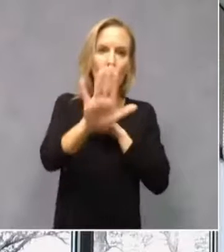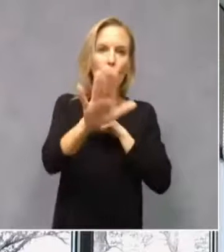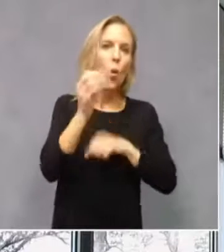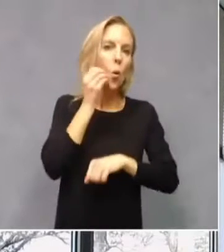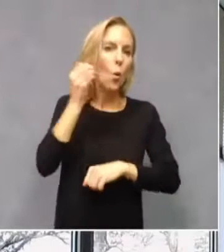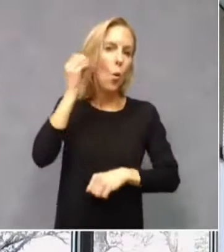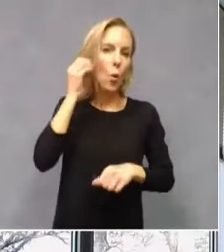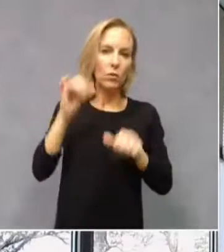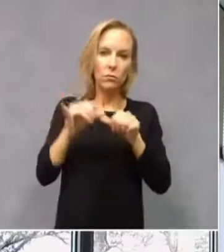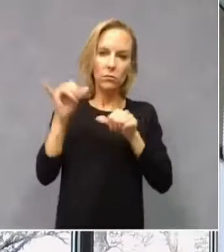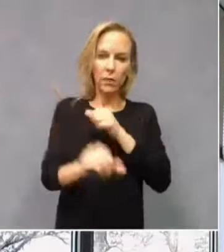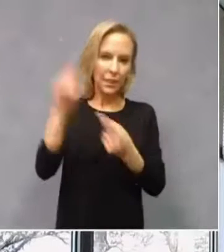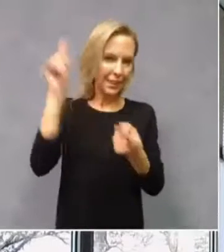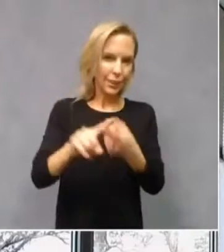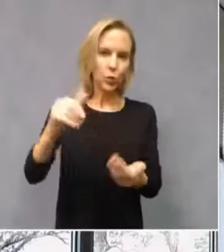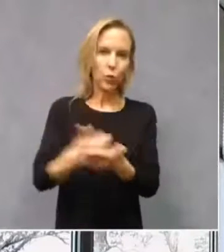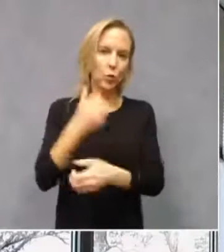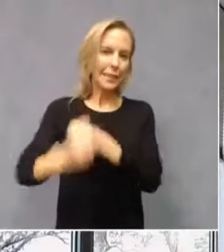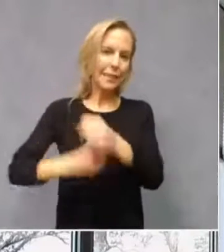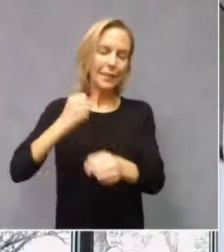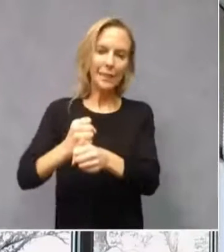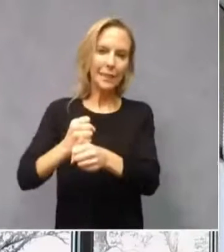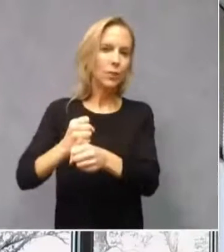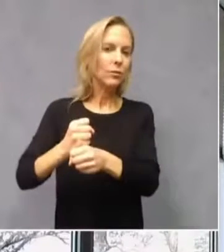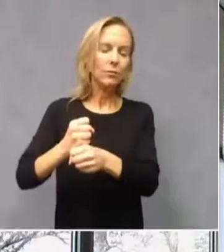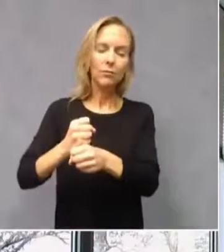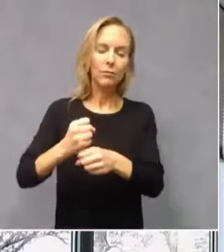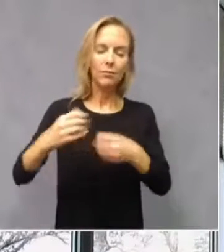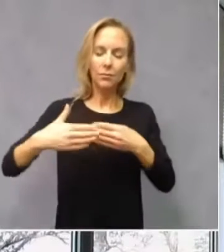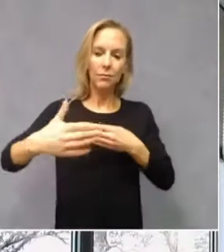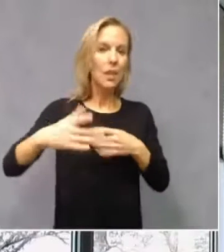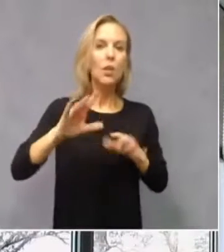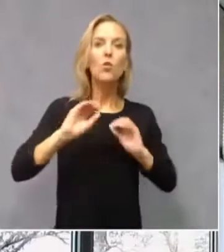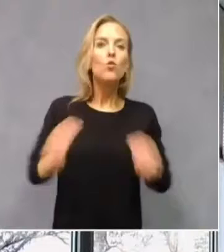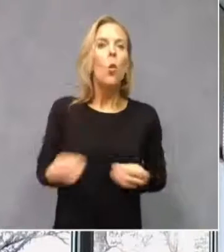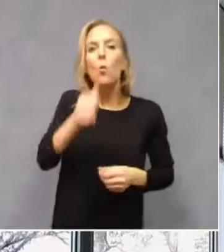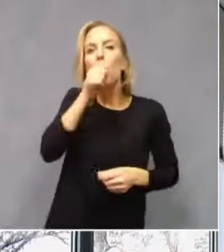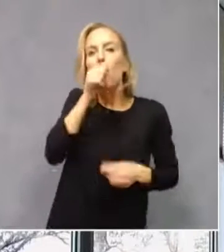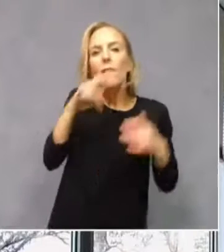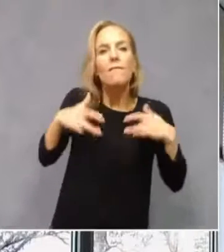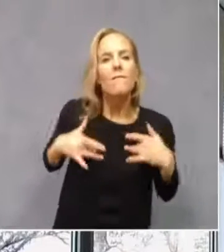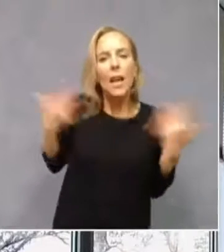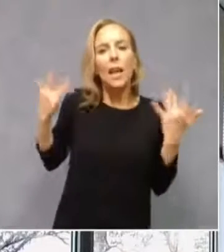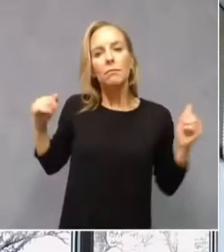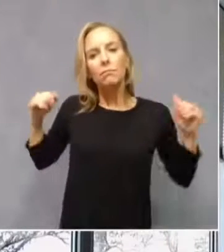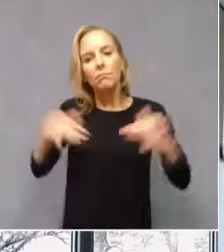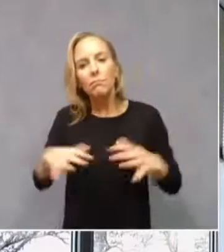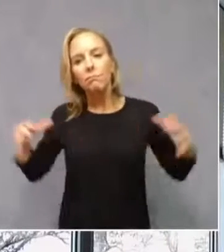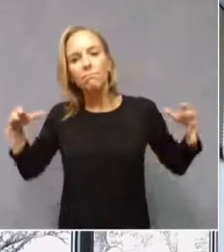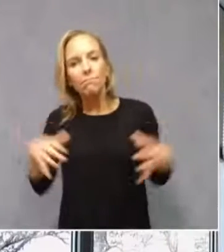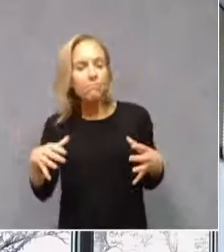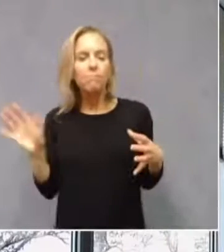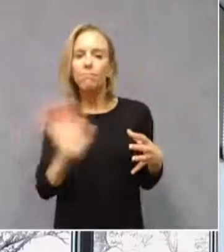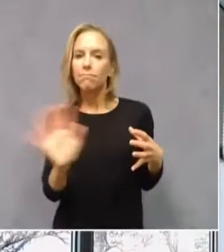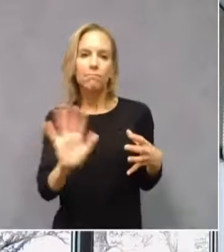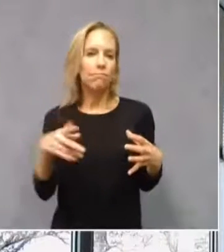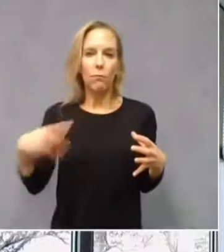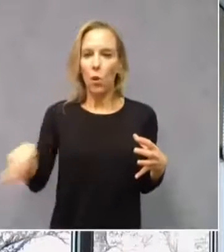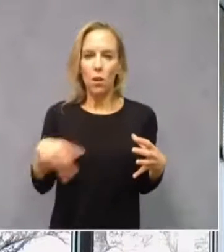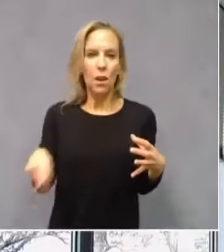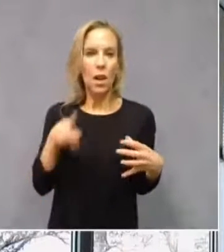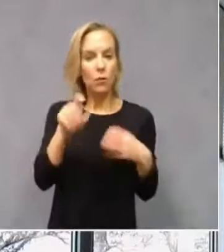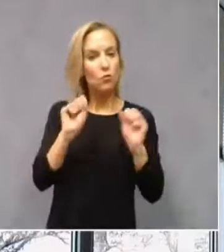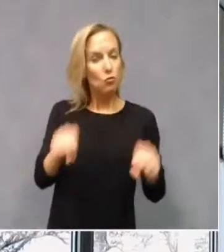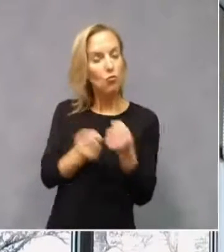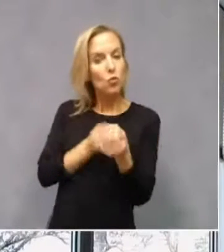way into the new year. You need to not have private gatherings and parties. You should support, if you are able, and